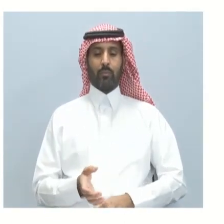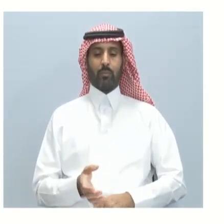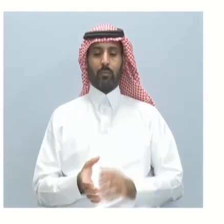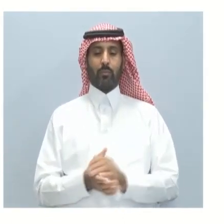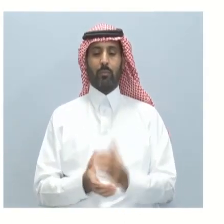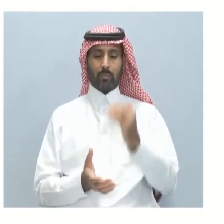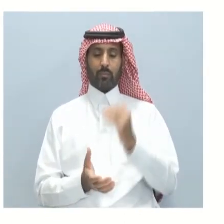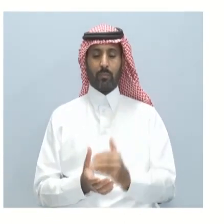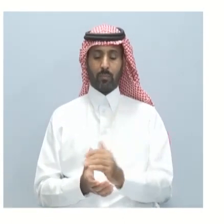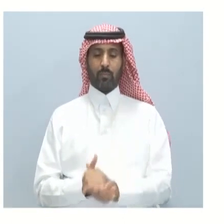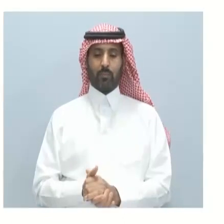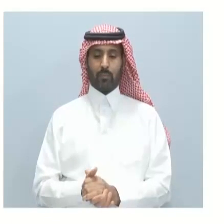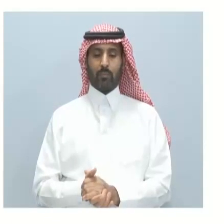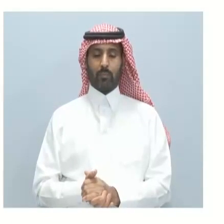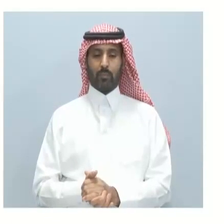Moving on.